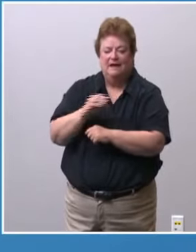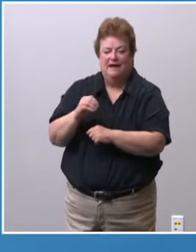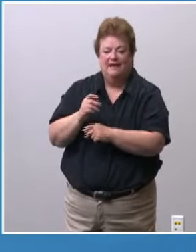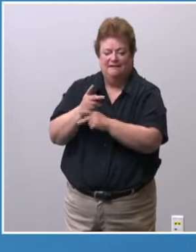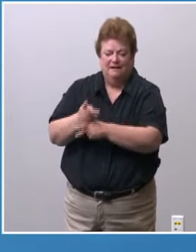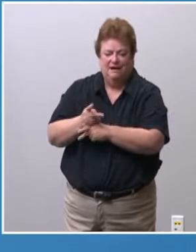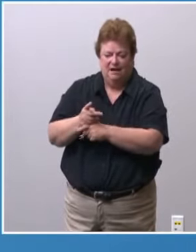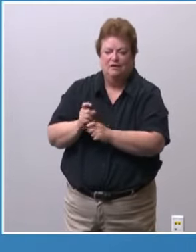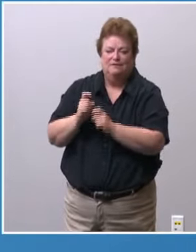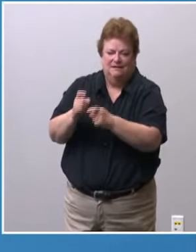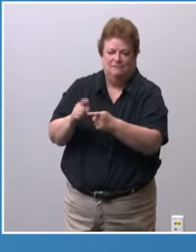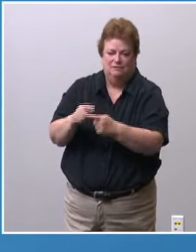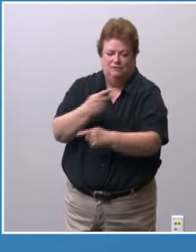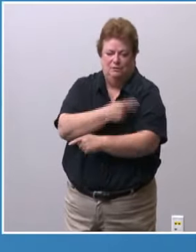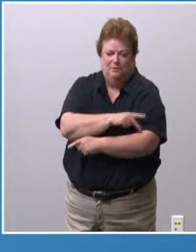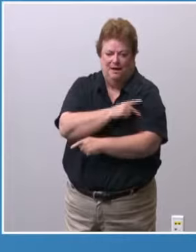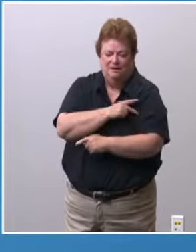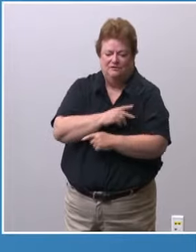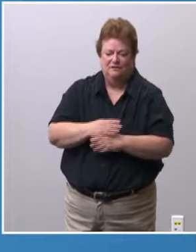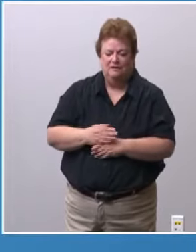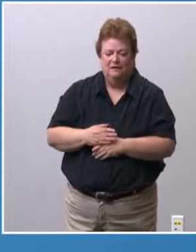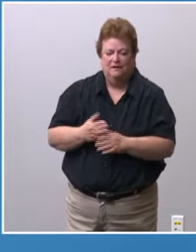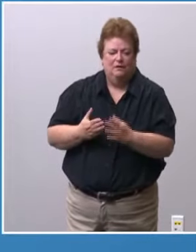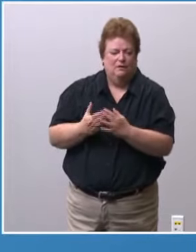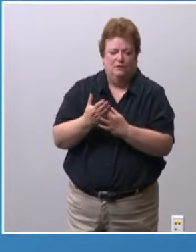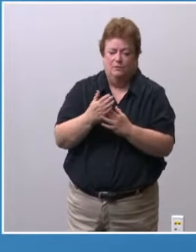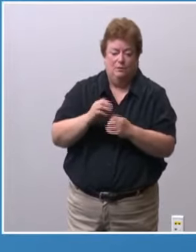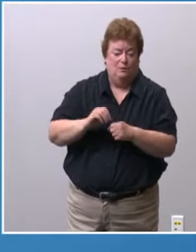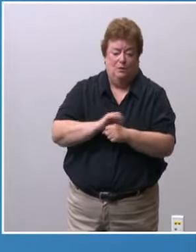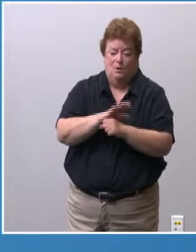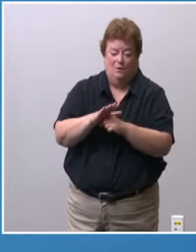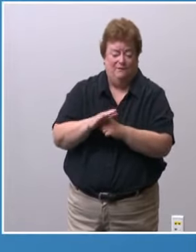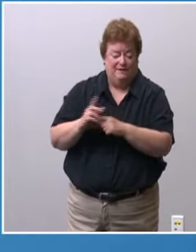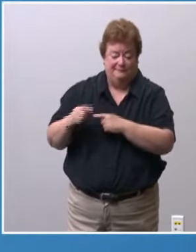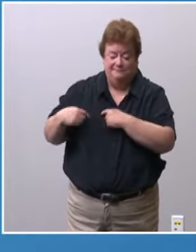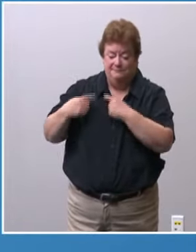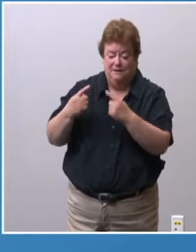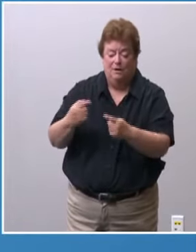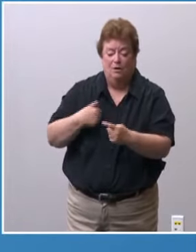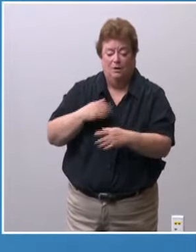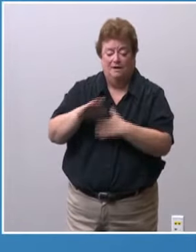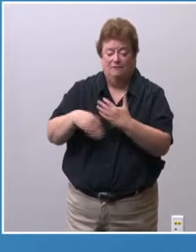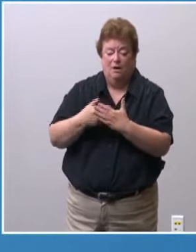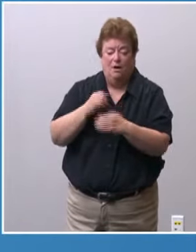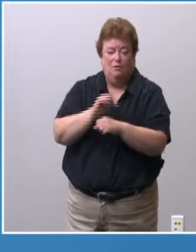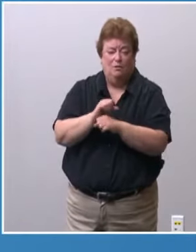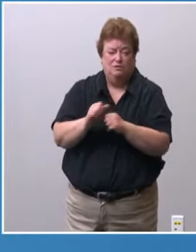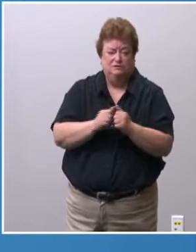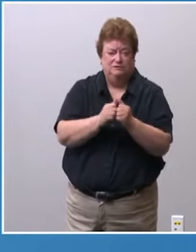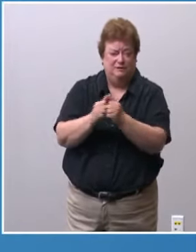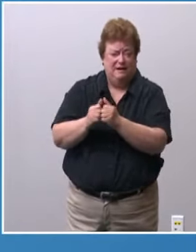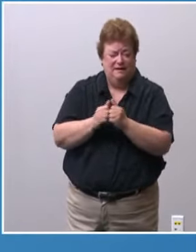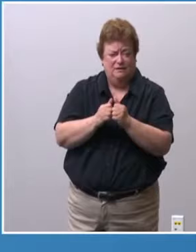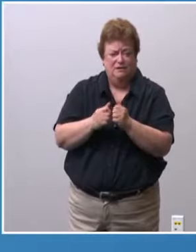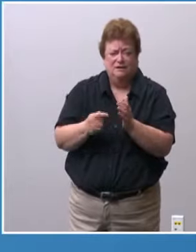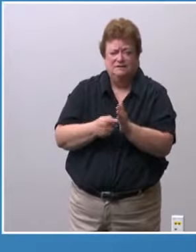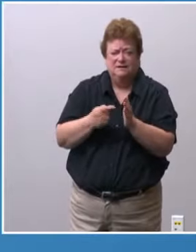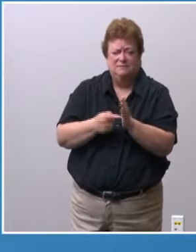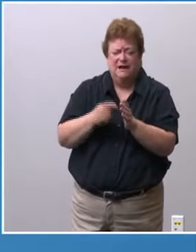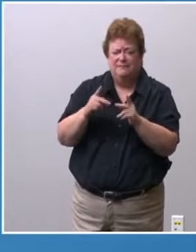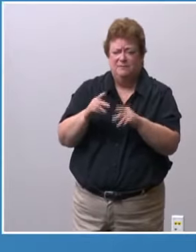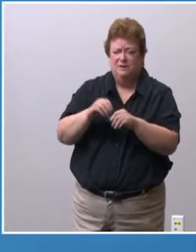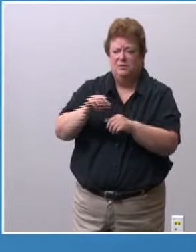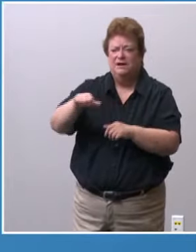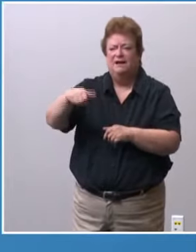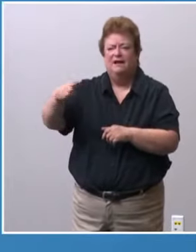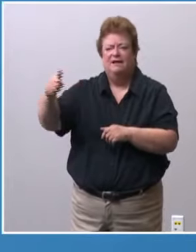to patients. Throughout this pandemic, we have all worked very closely together, which sometimes people in other communities